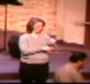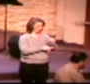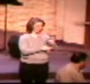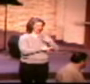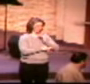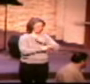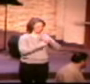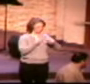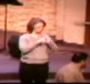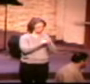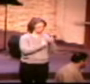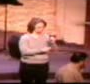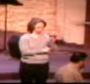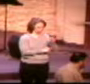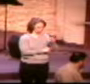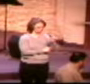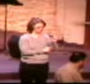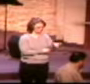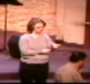late friend Aubrey McNutt.